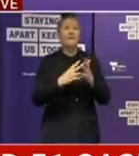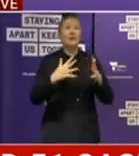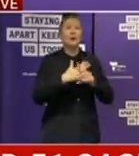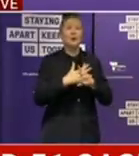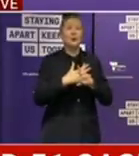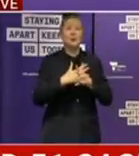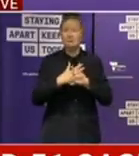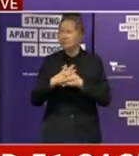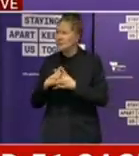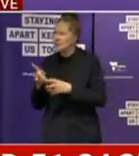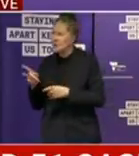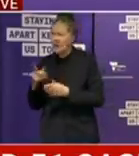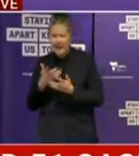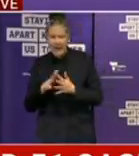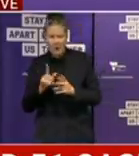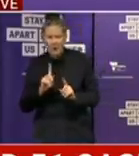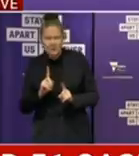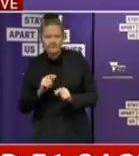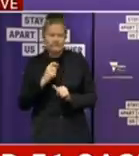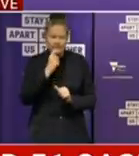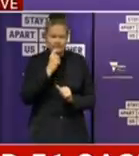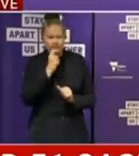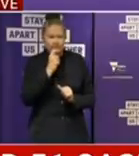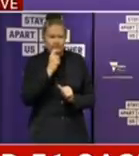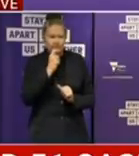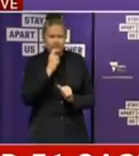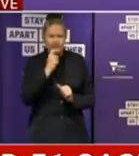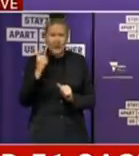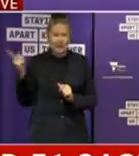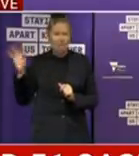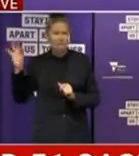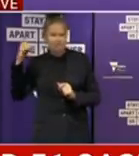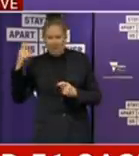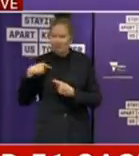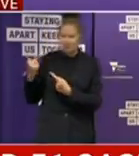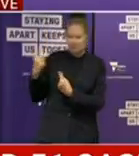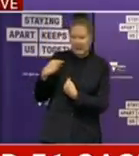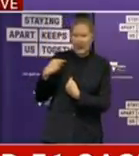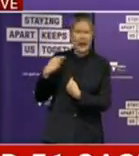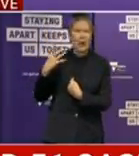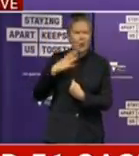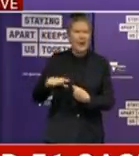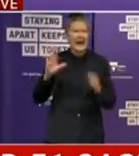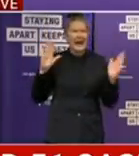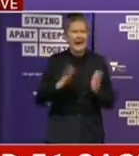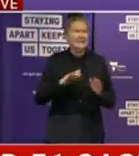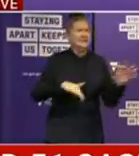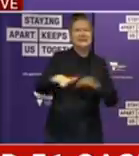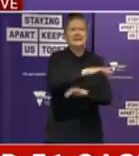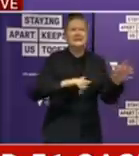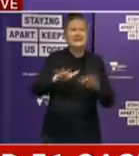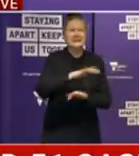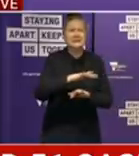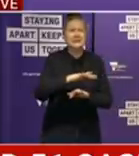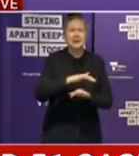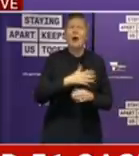before, there is simply no denying that it has played a part in limiting movement, and that limits the number of cases, and